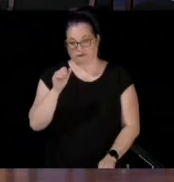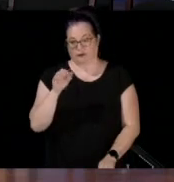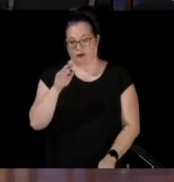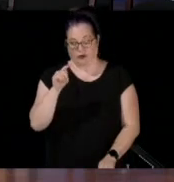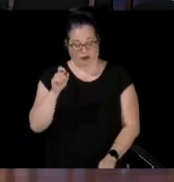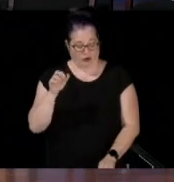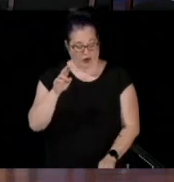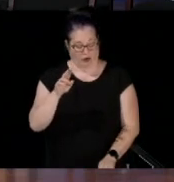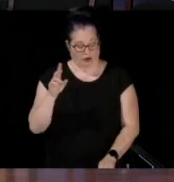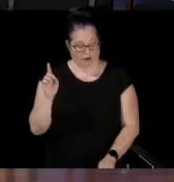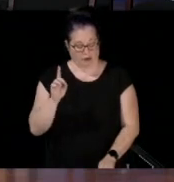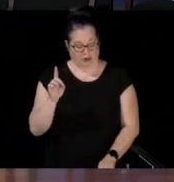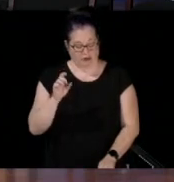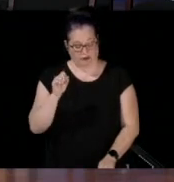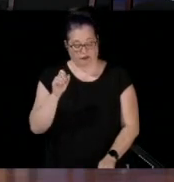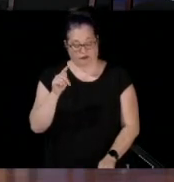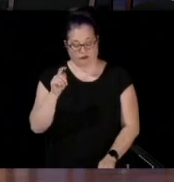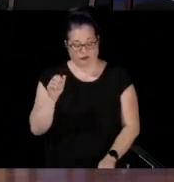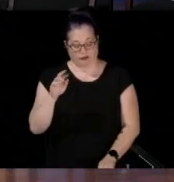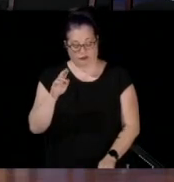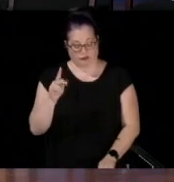Carter Daniel Stark.